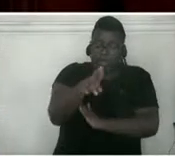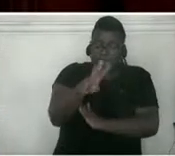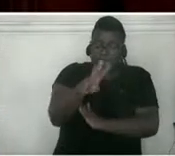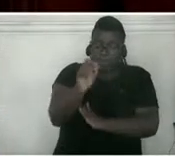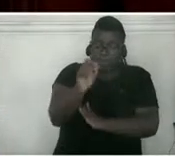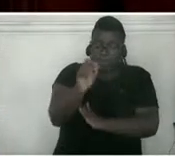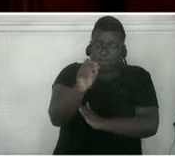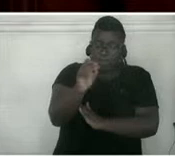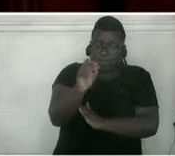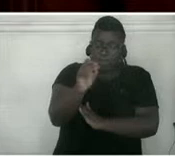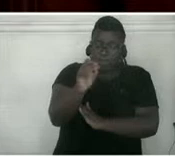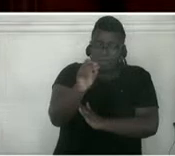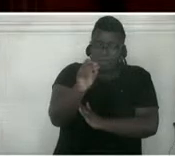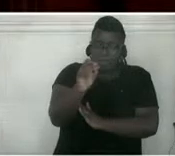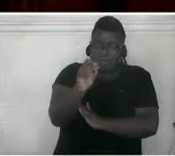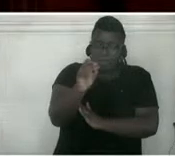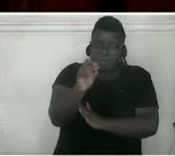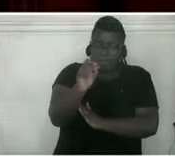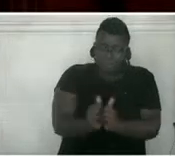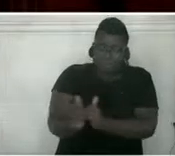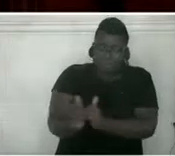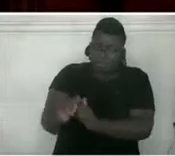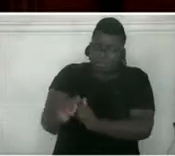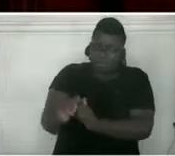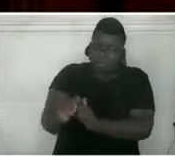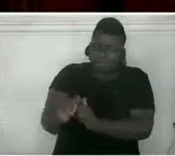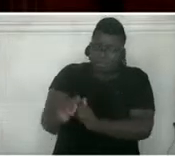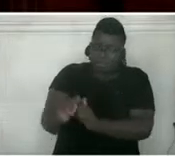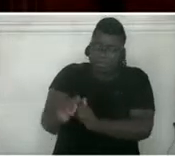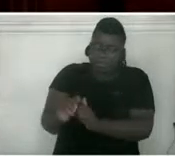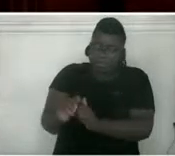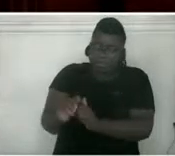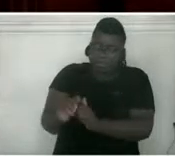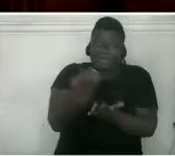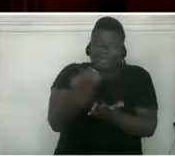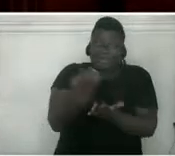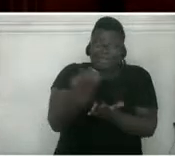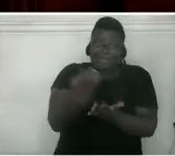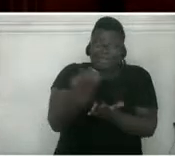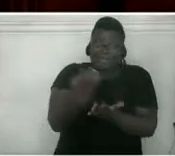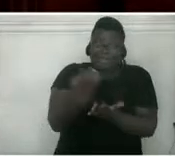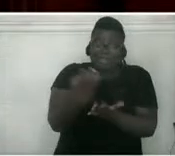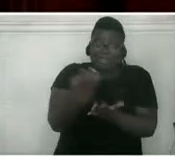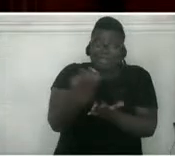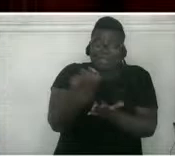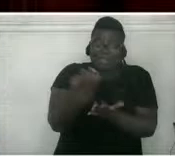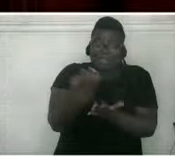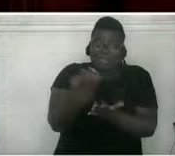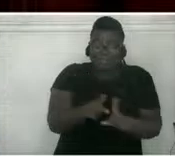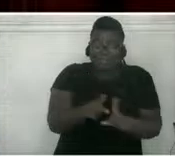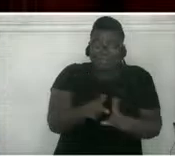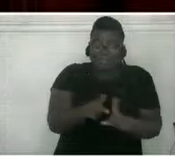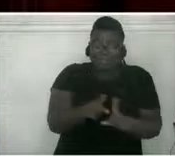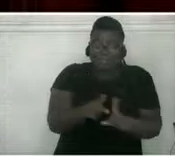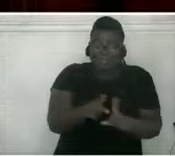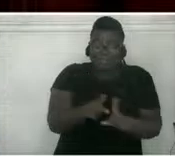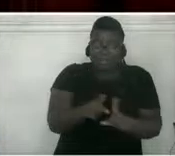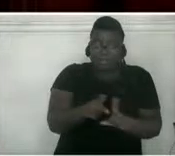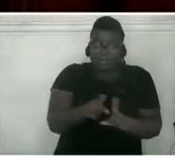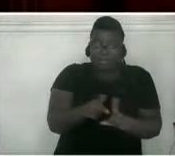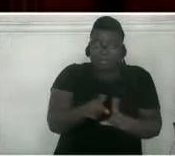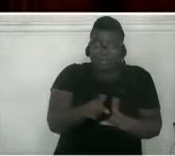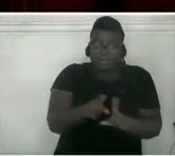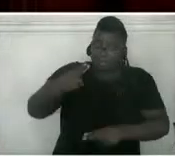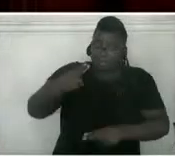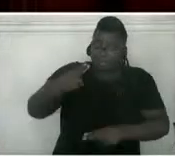In line with the provincial spatial economic development strategy, government is finalizing the